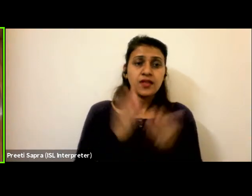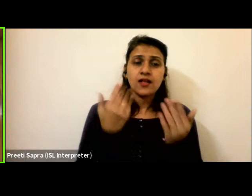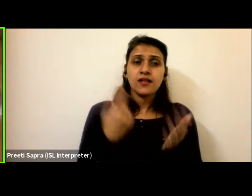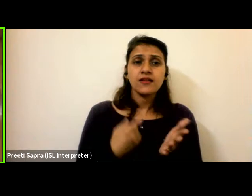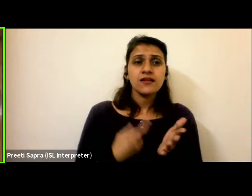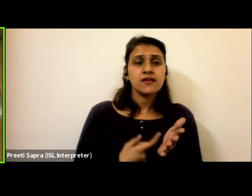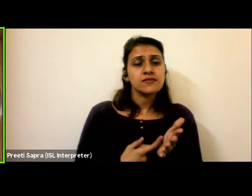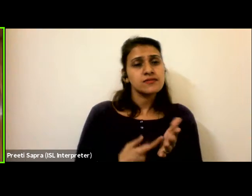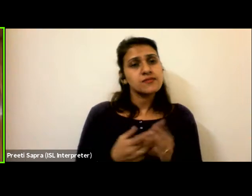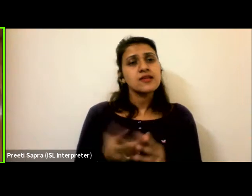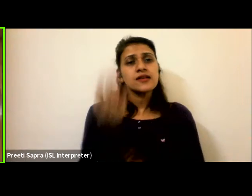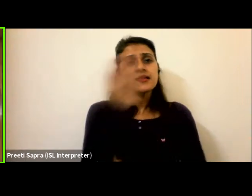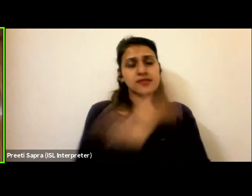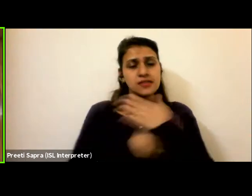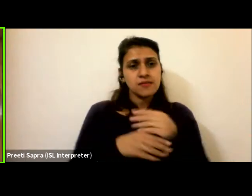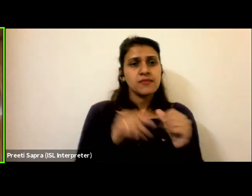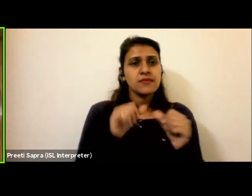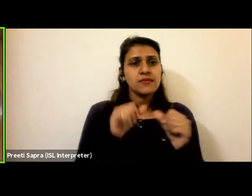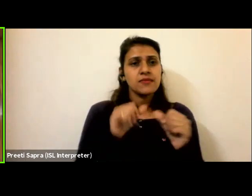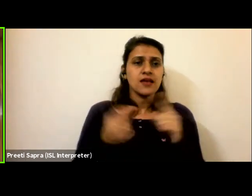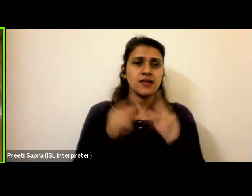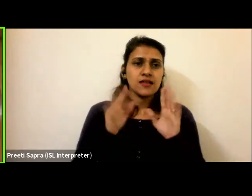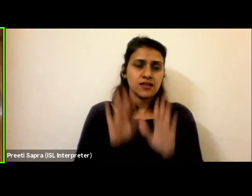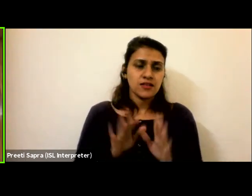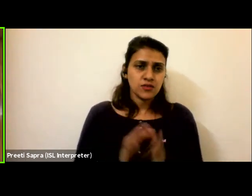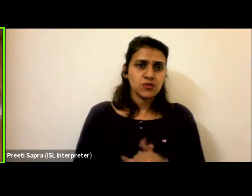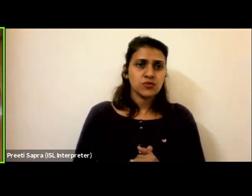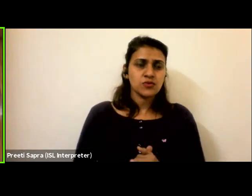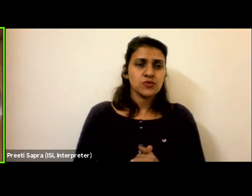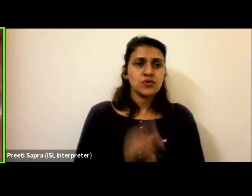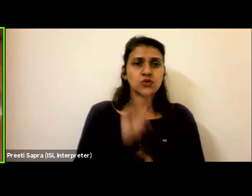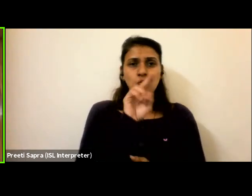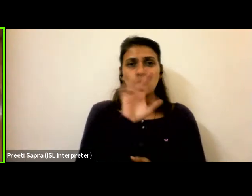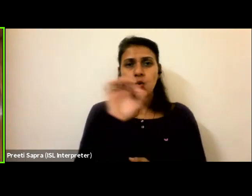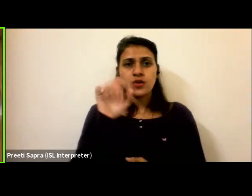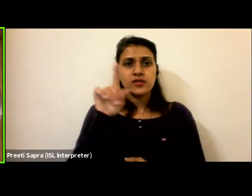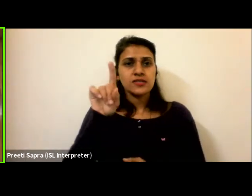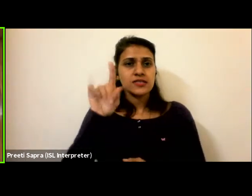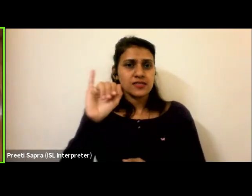2060 is perhaps one of the strongest